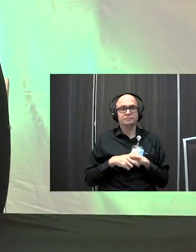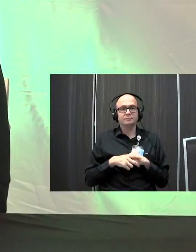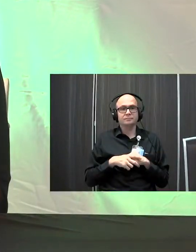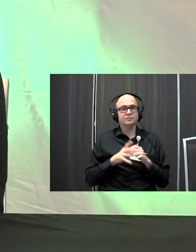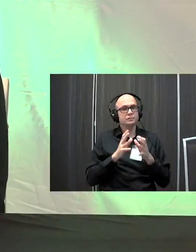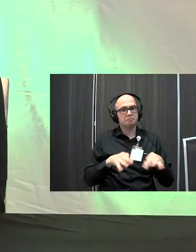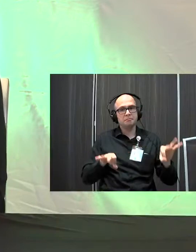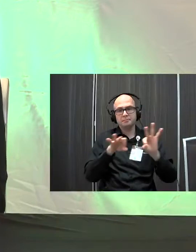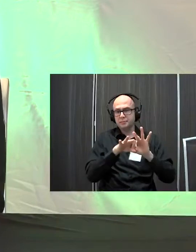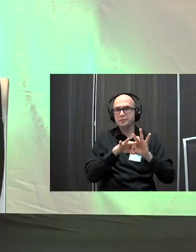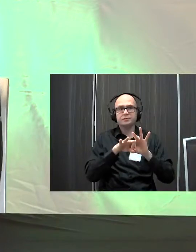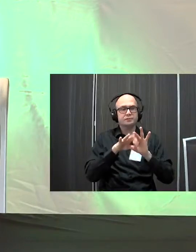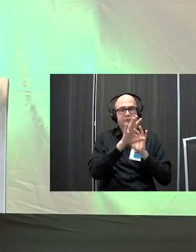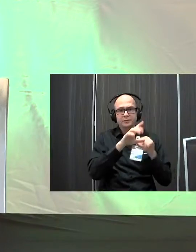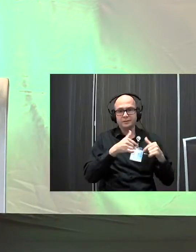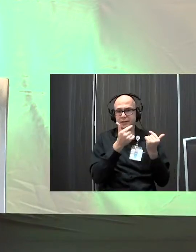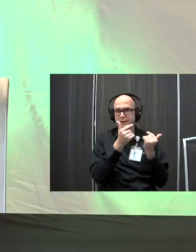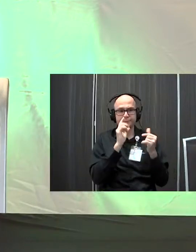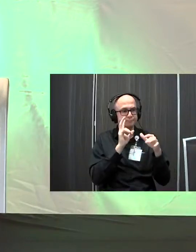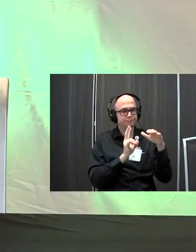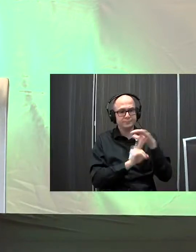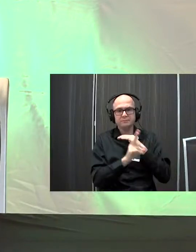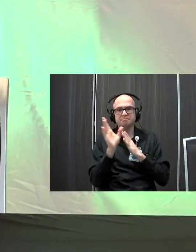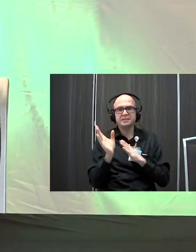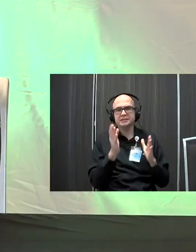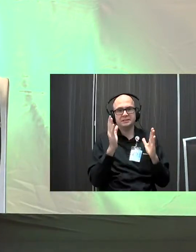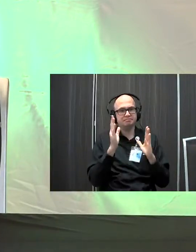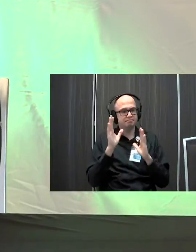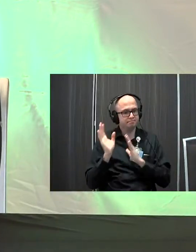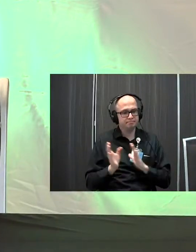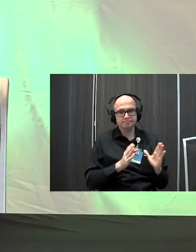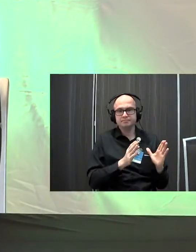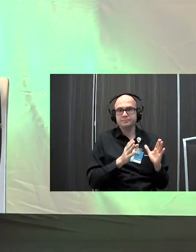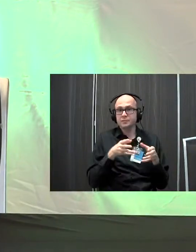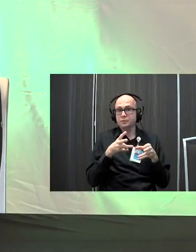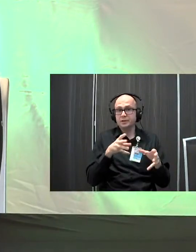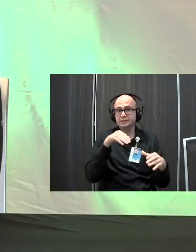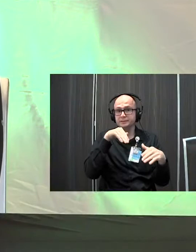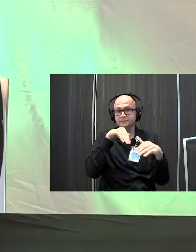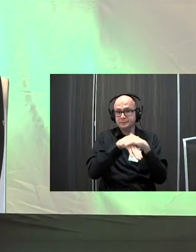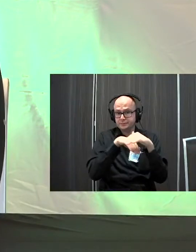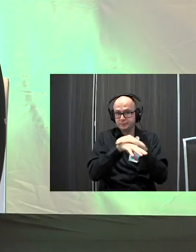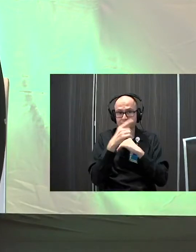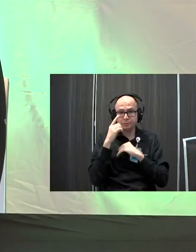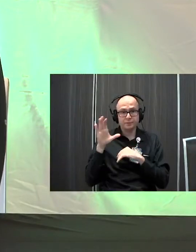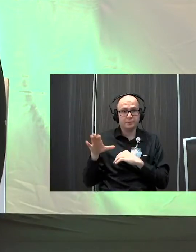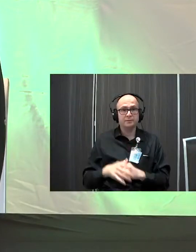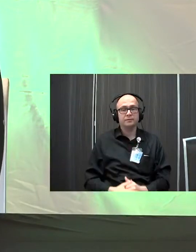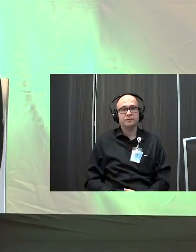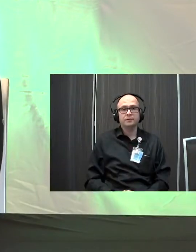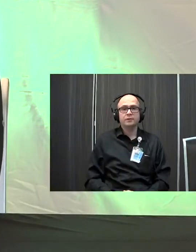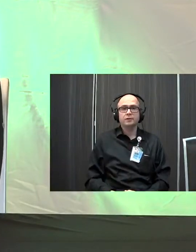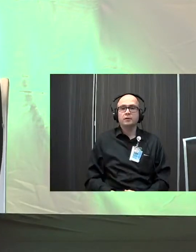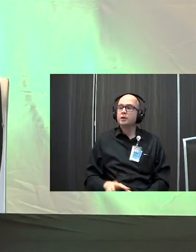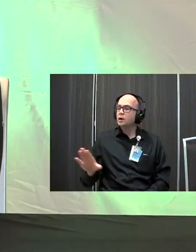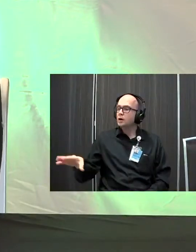so important to make their lives as predictable as we can and do it in ways that are accessible to them. So we can